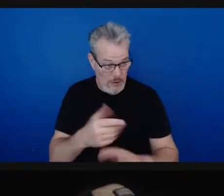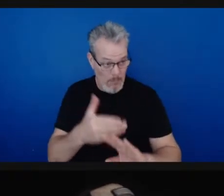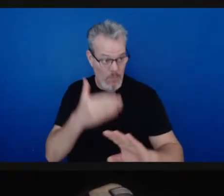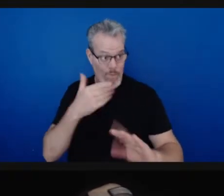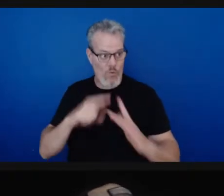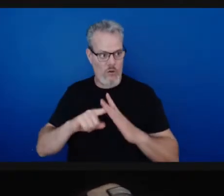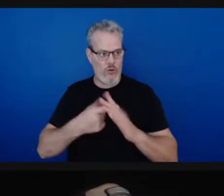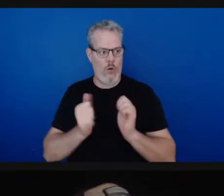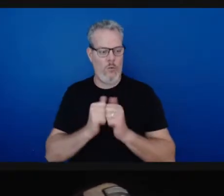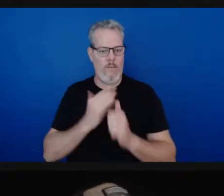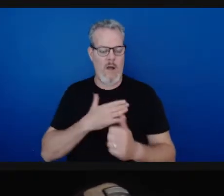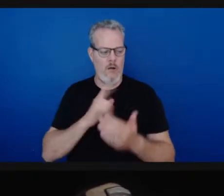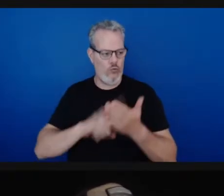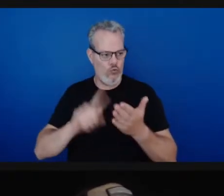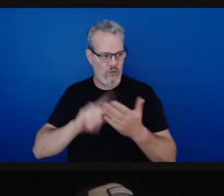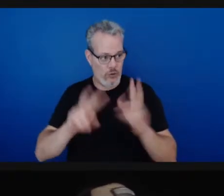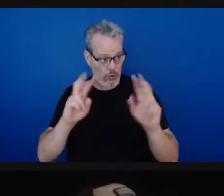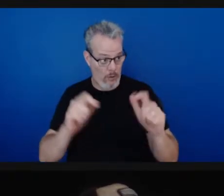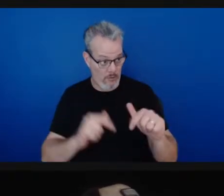here.